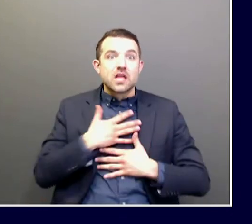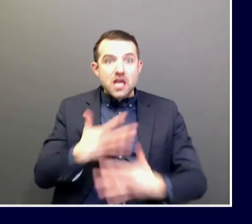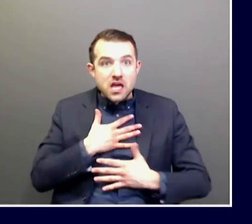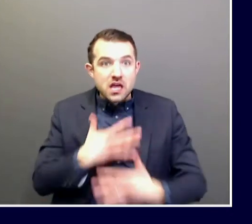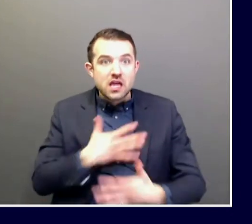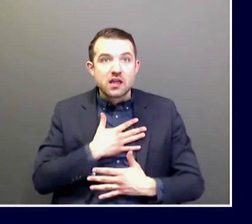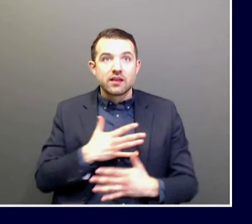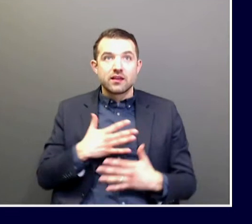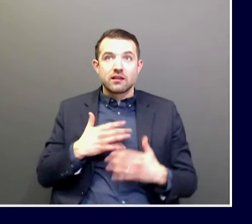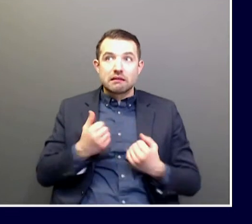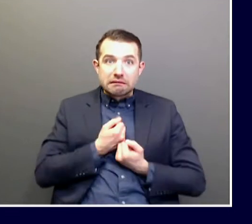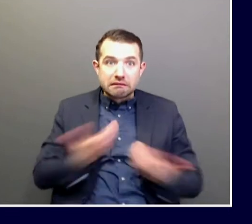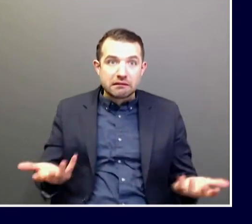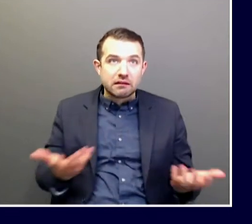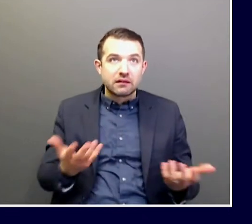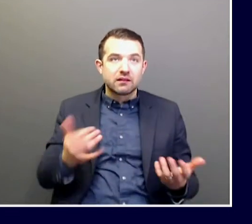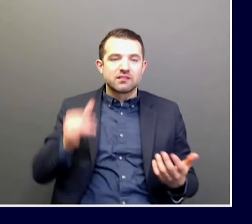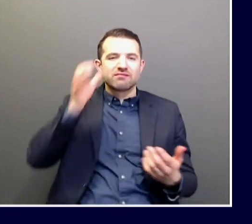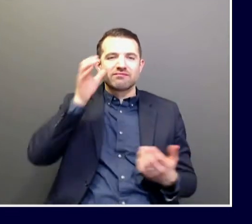Thank you, Doctor.